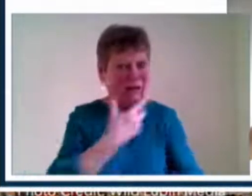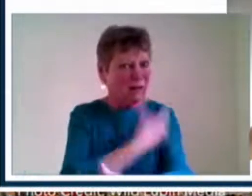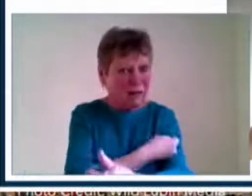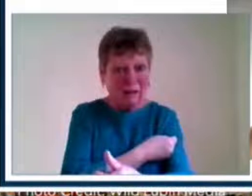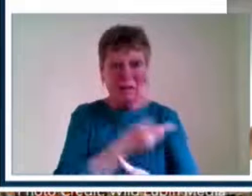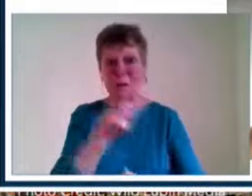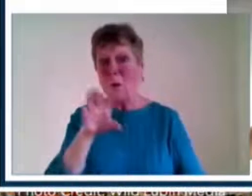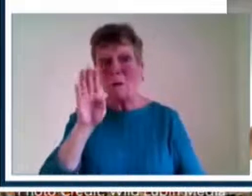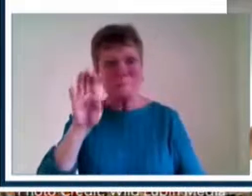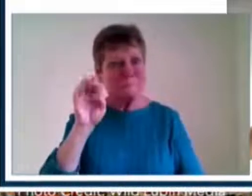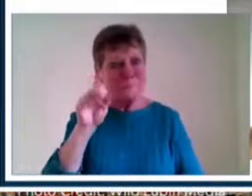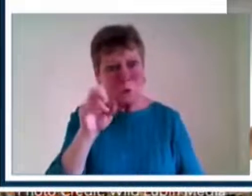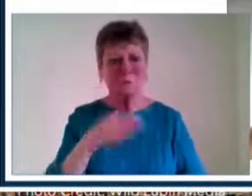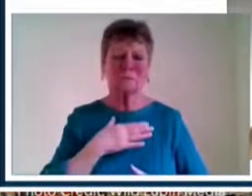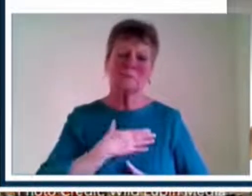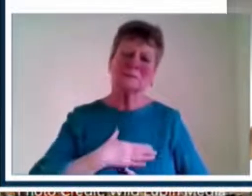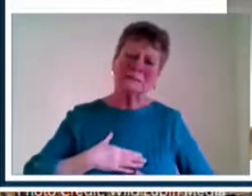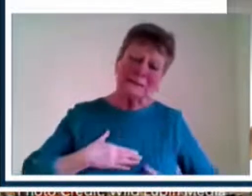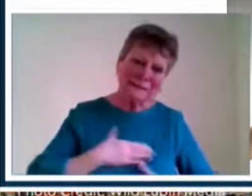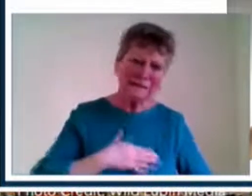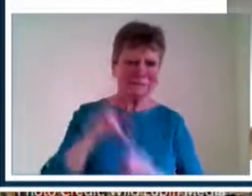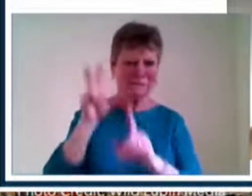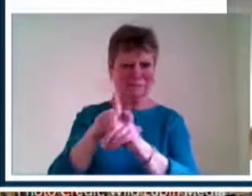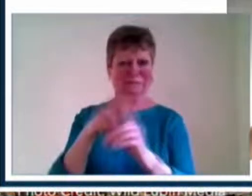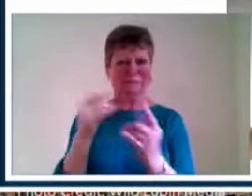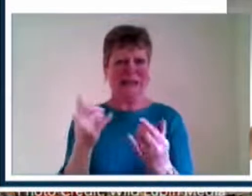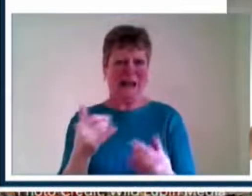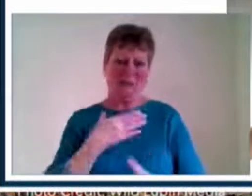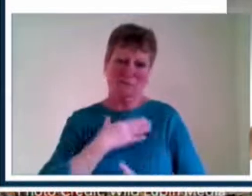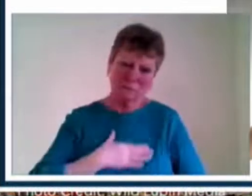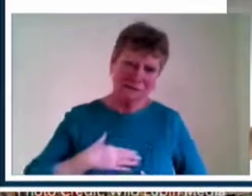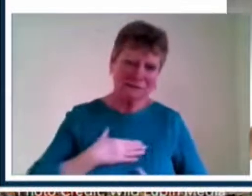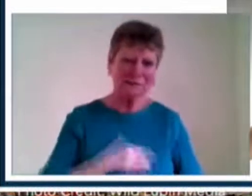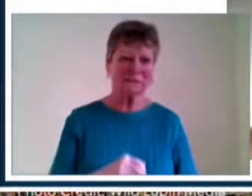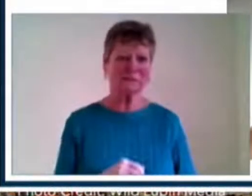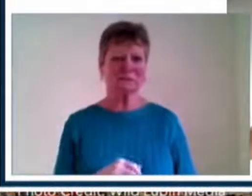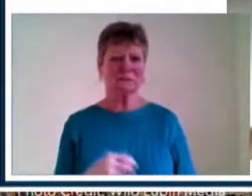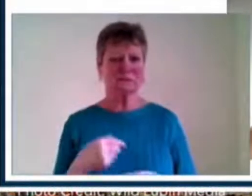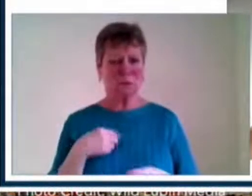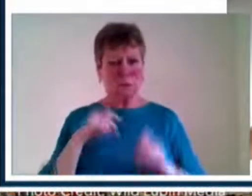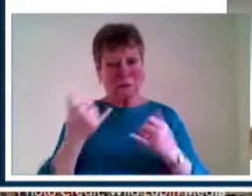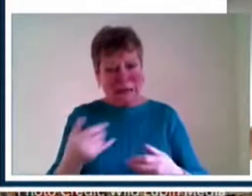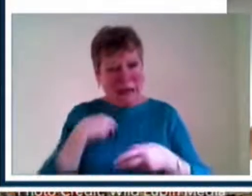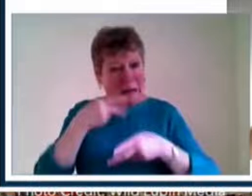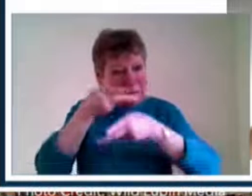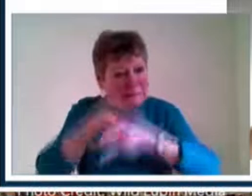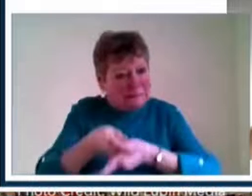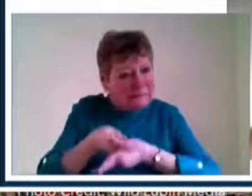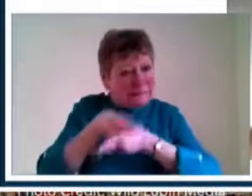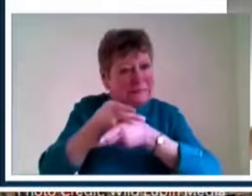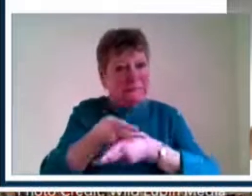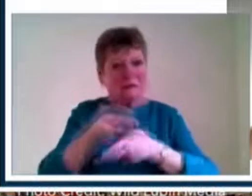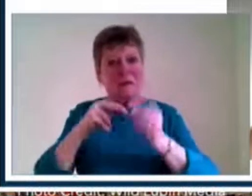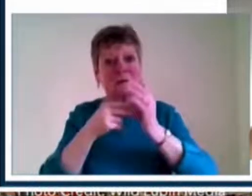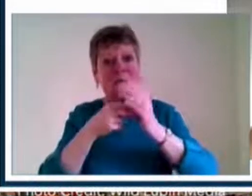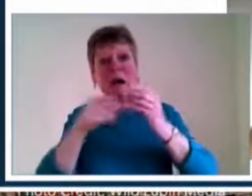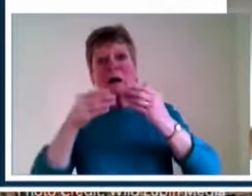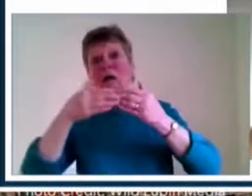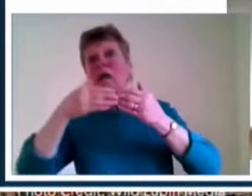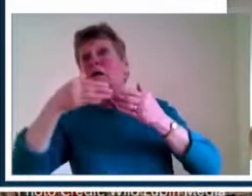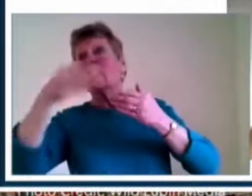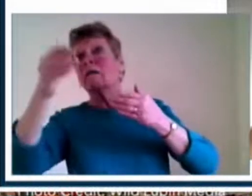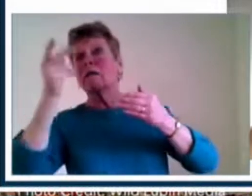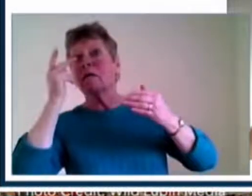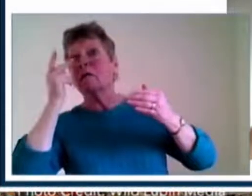of vaccine, book it now. Remaining cautious now allows optimism for all of us as we move